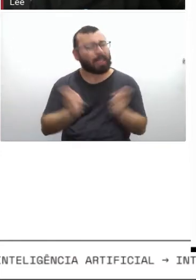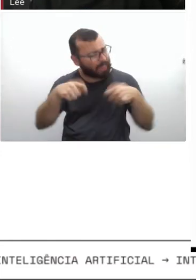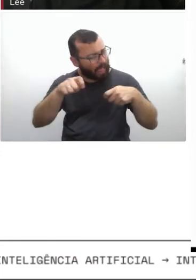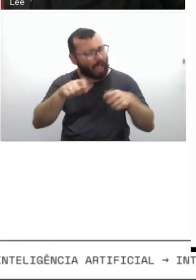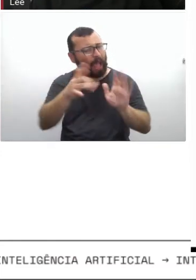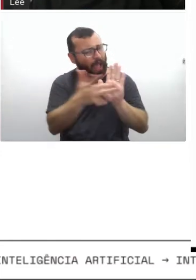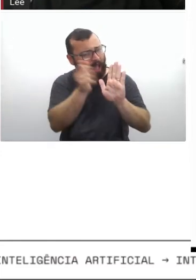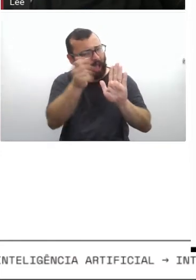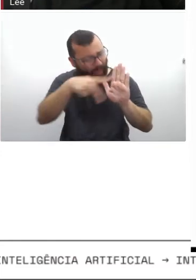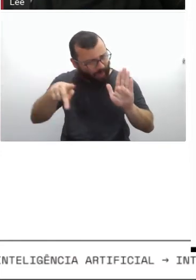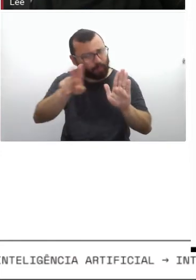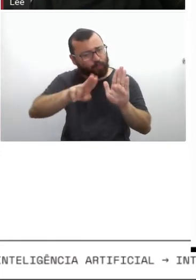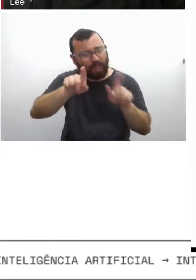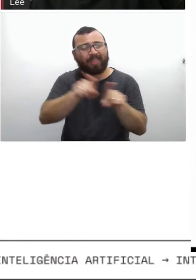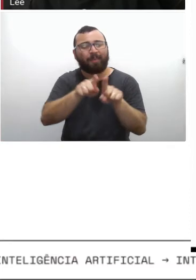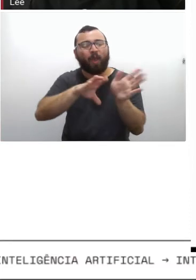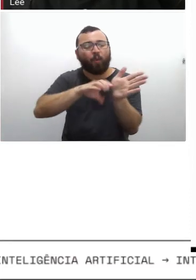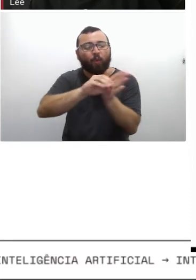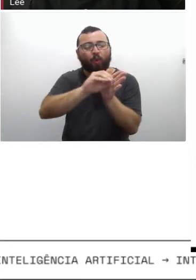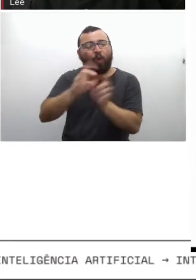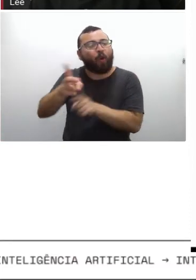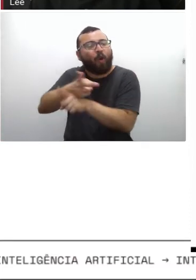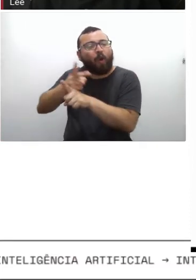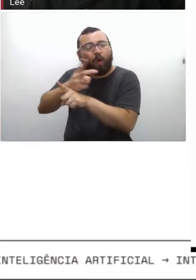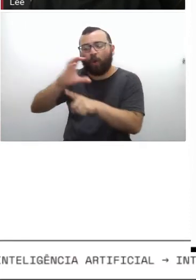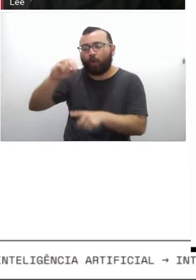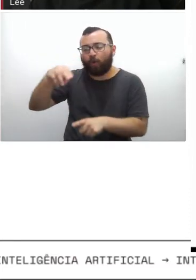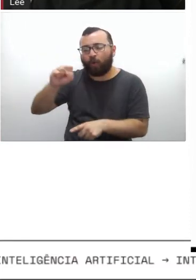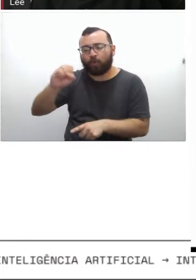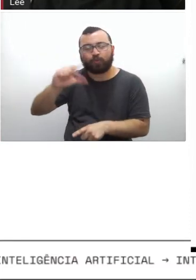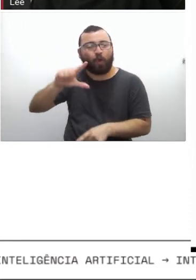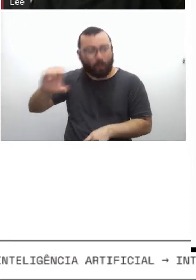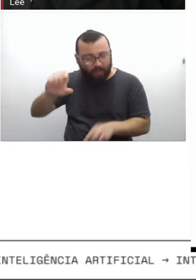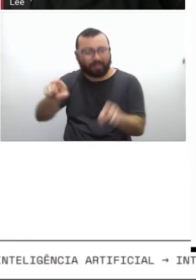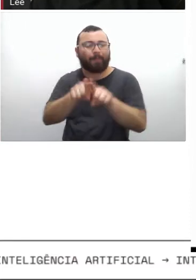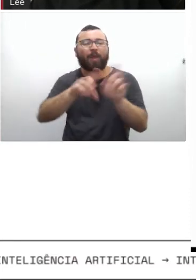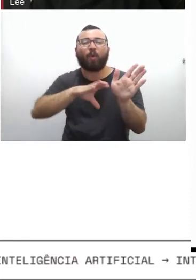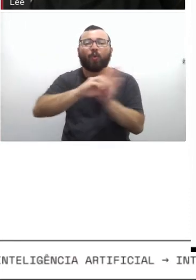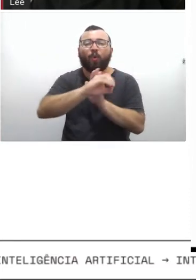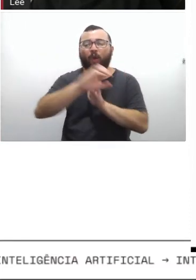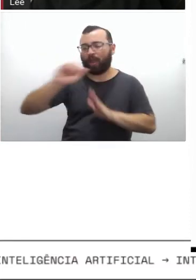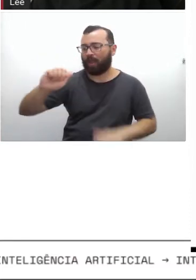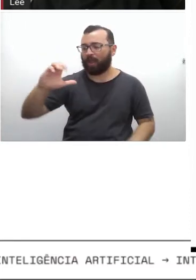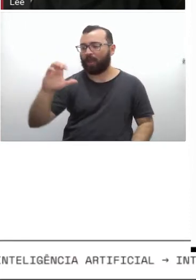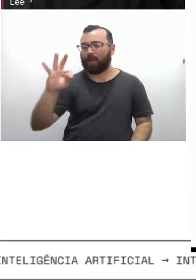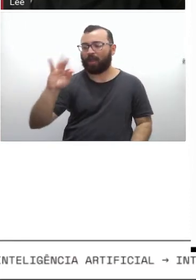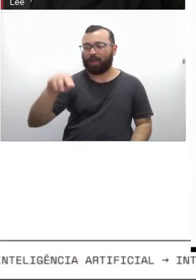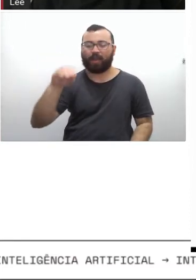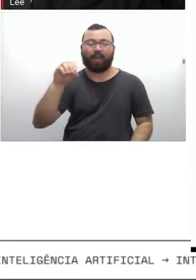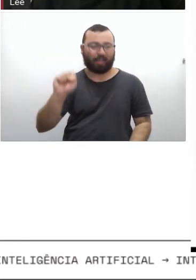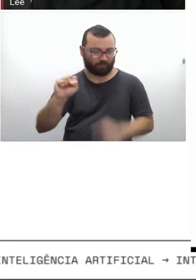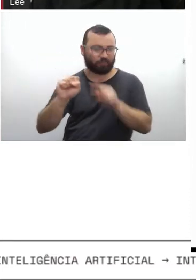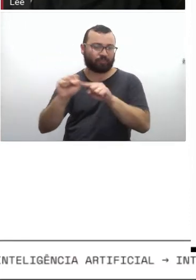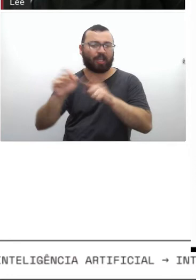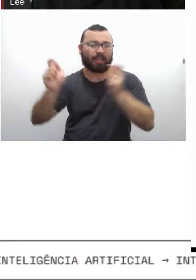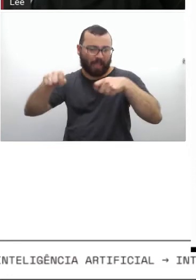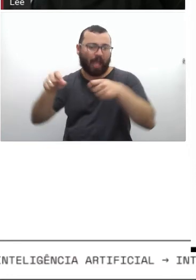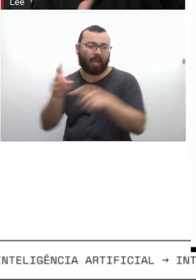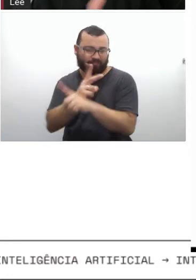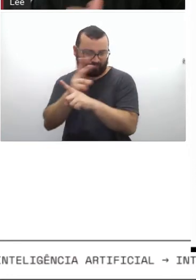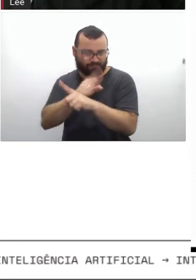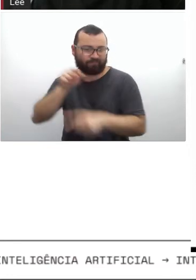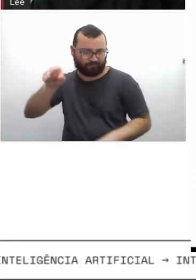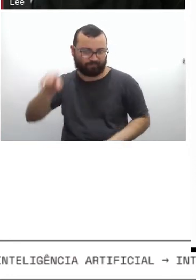this information in the Google Search Console. And if they use the Google Actions, then you want to find this in the Actions on Google Console.